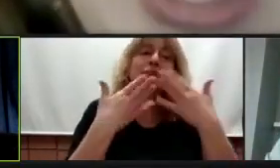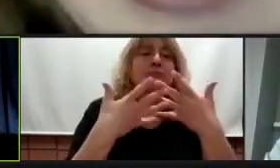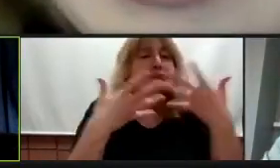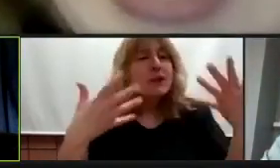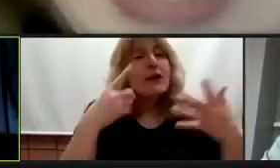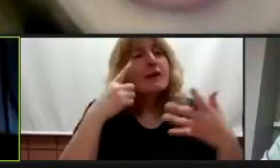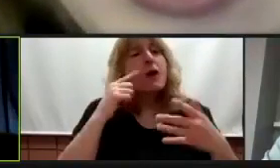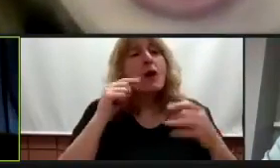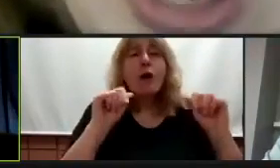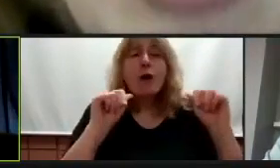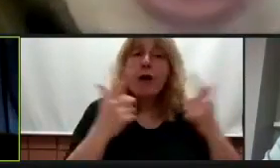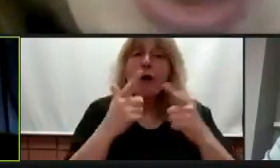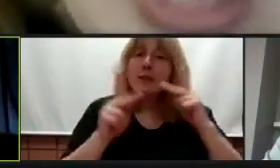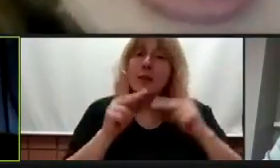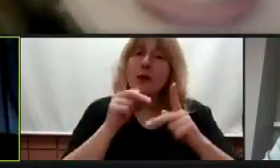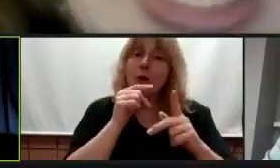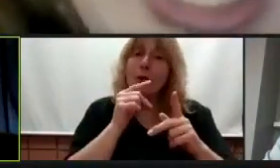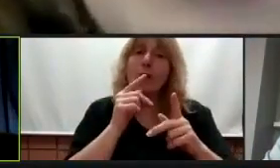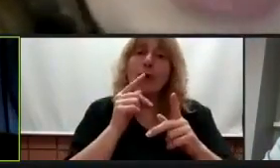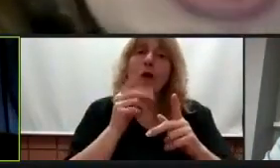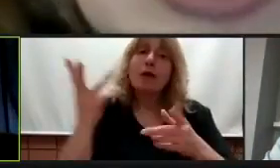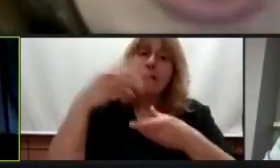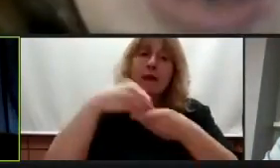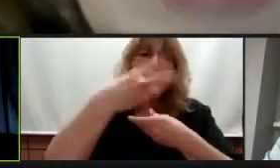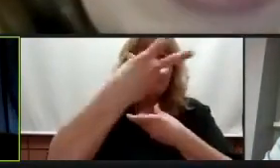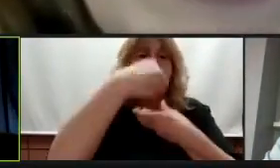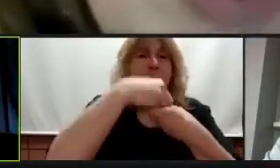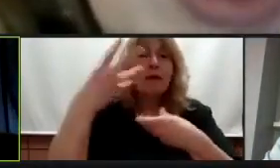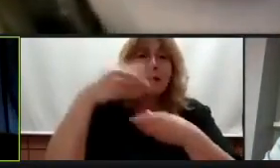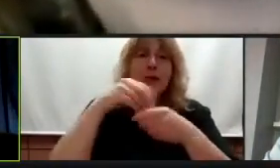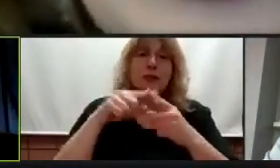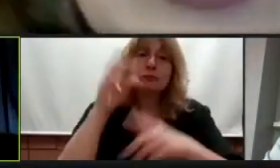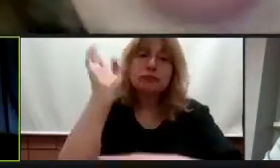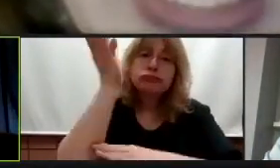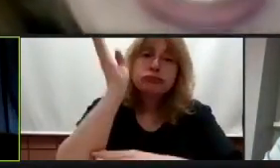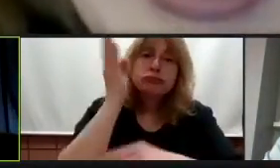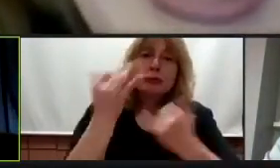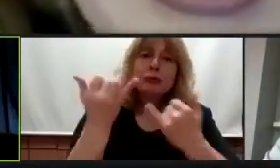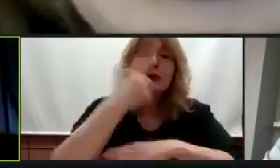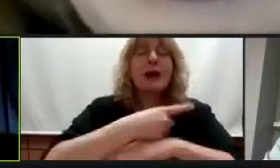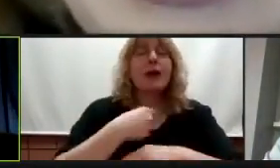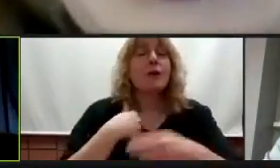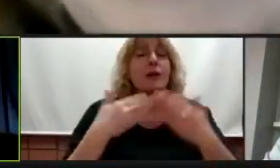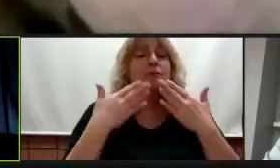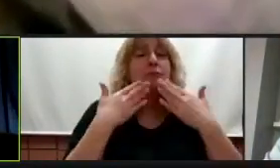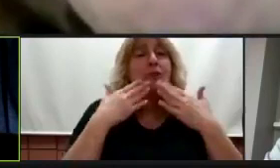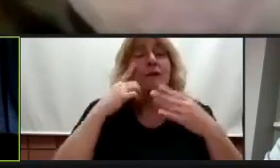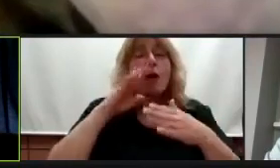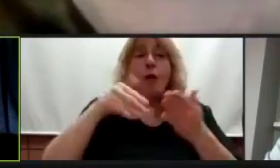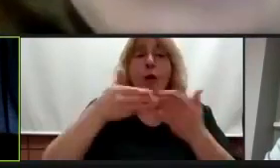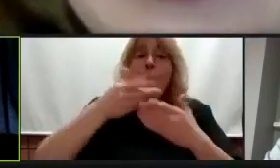that came on today to talk with us. And we are so grateful for all of you